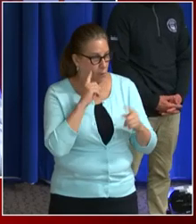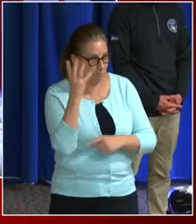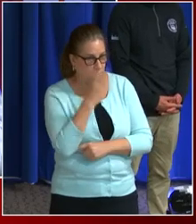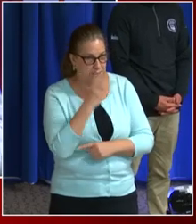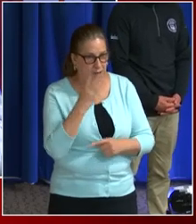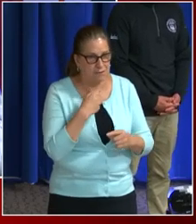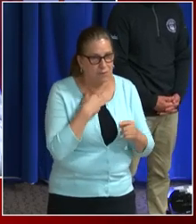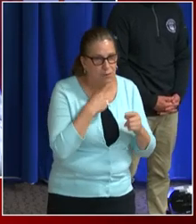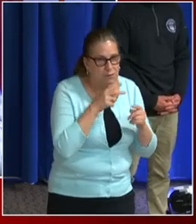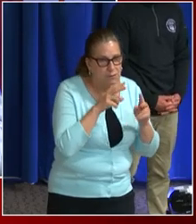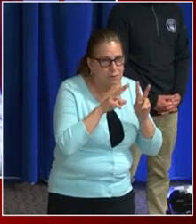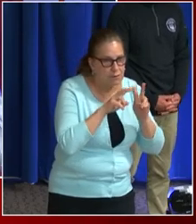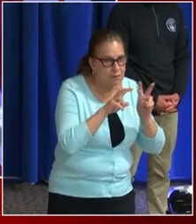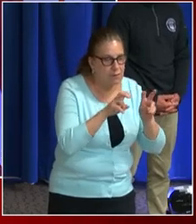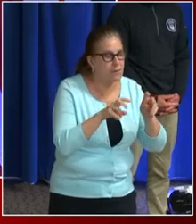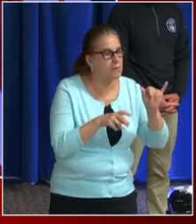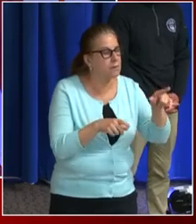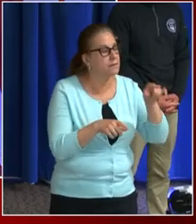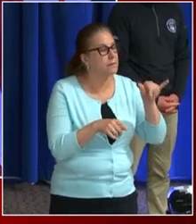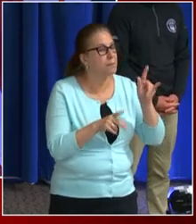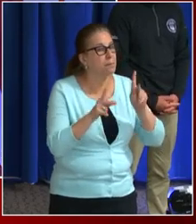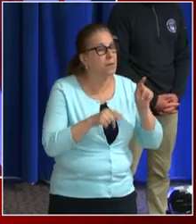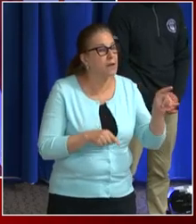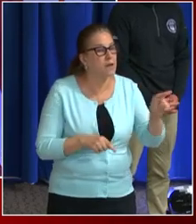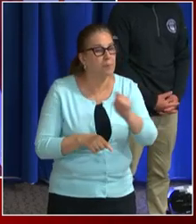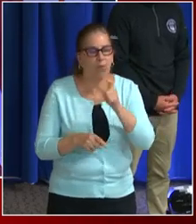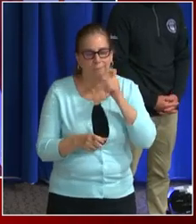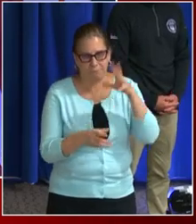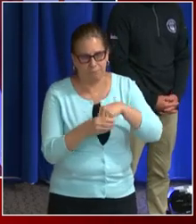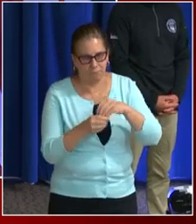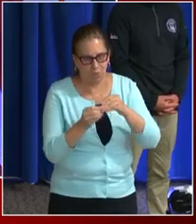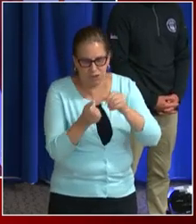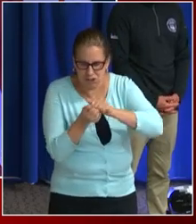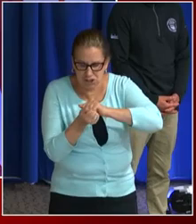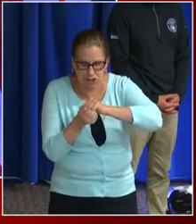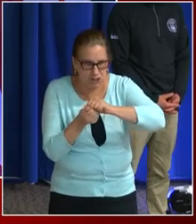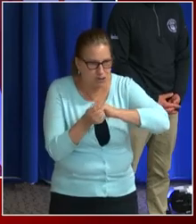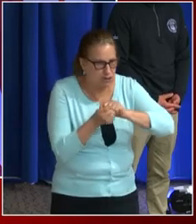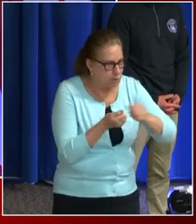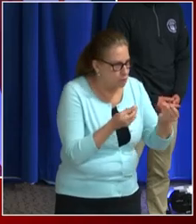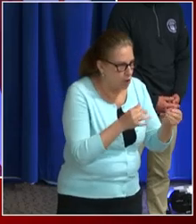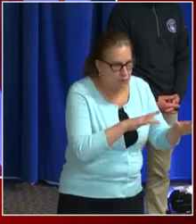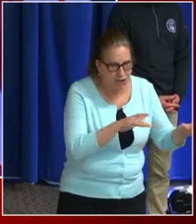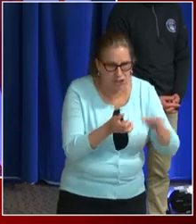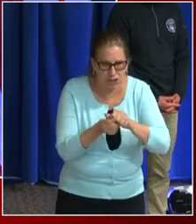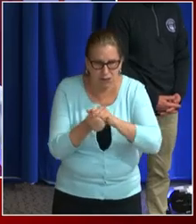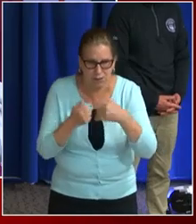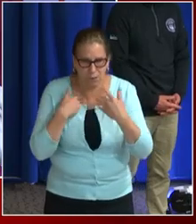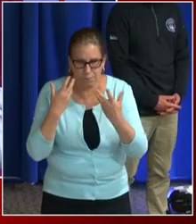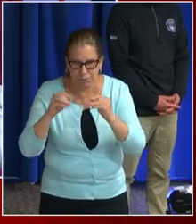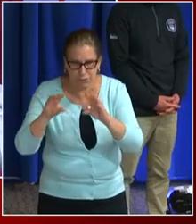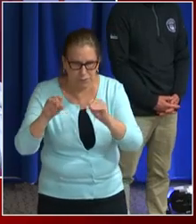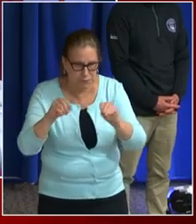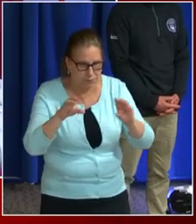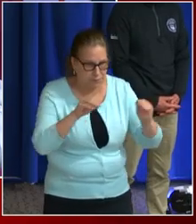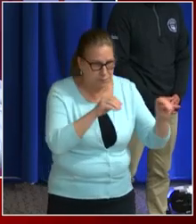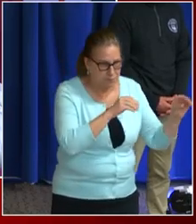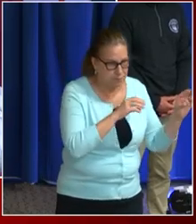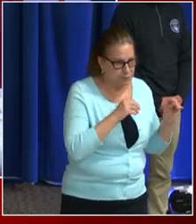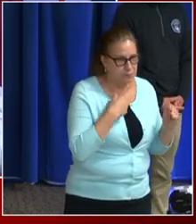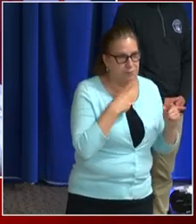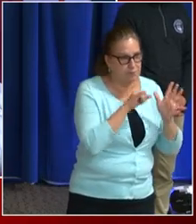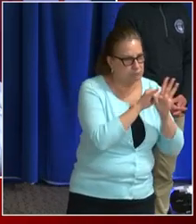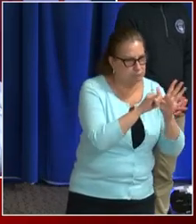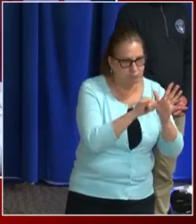property or the throwing of missiles and the hurting of people. We will be releasing those images. We're going to ask the